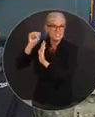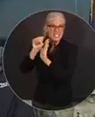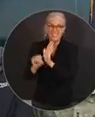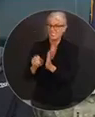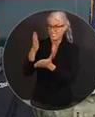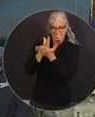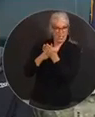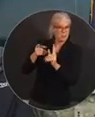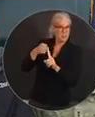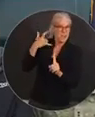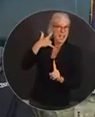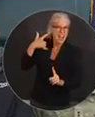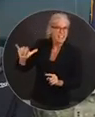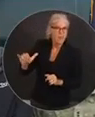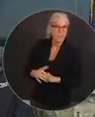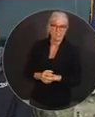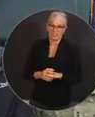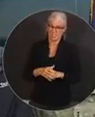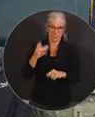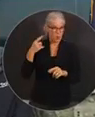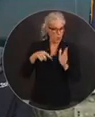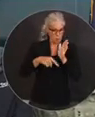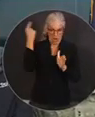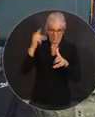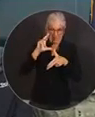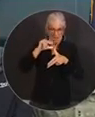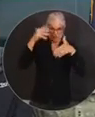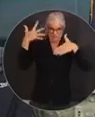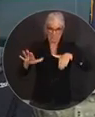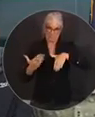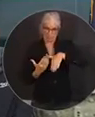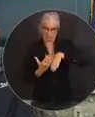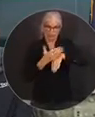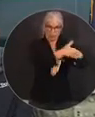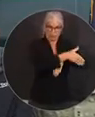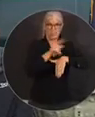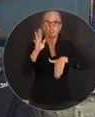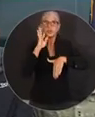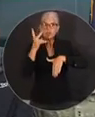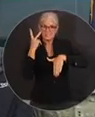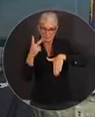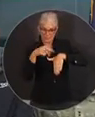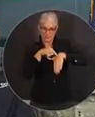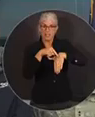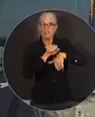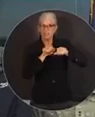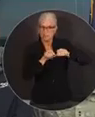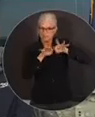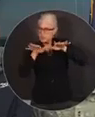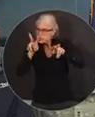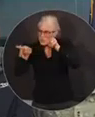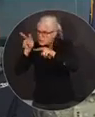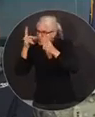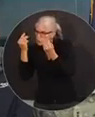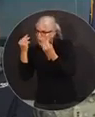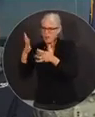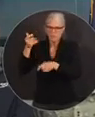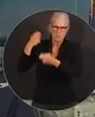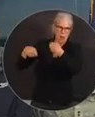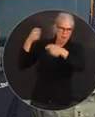as soon as that storm passes, you're going to see the assessments and the power restoration efforts commence